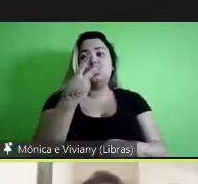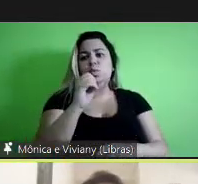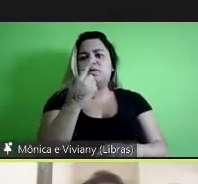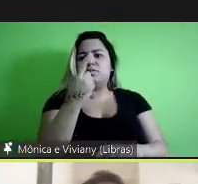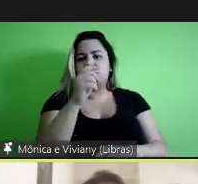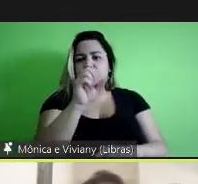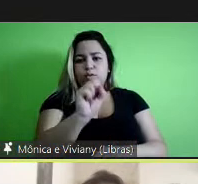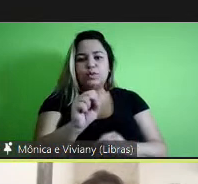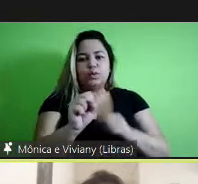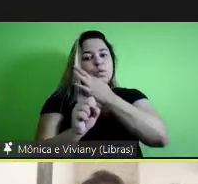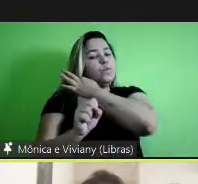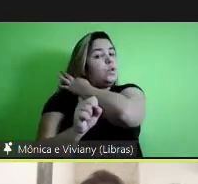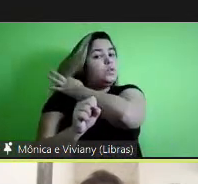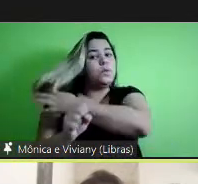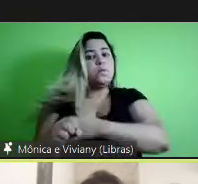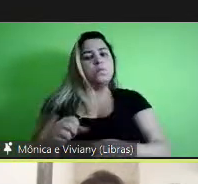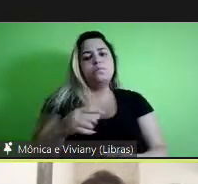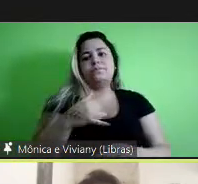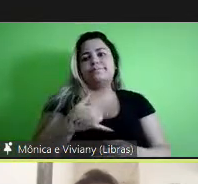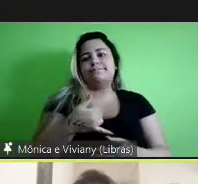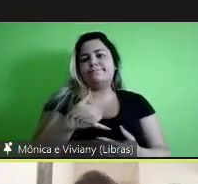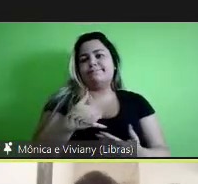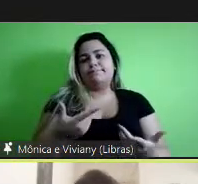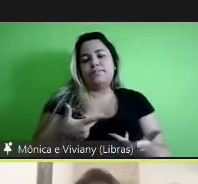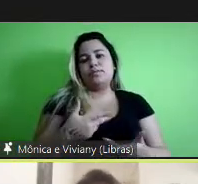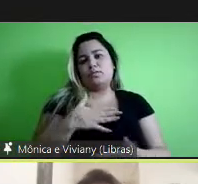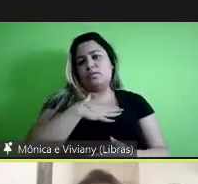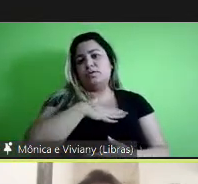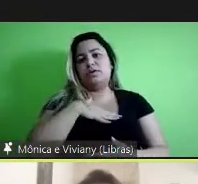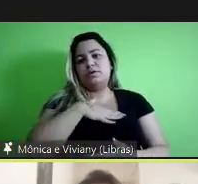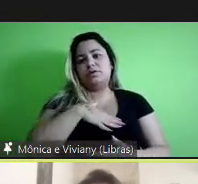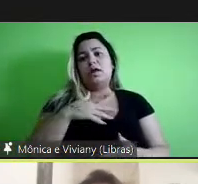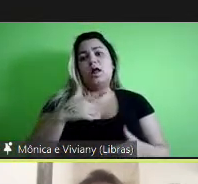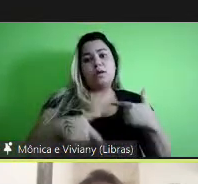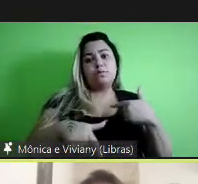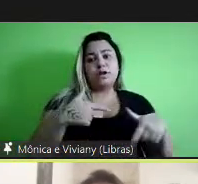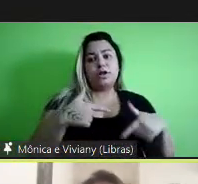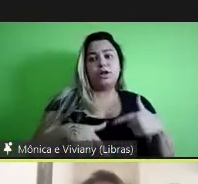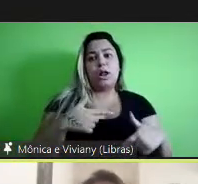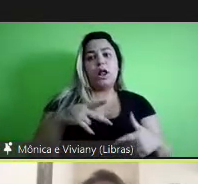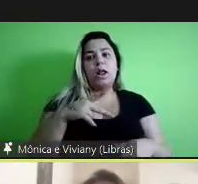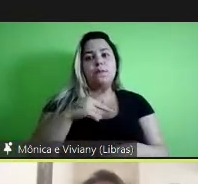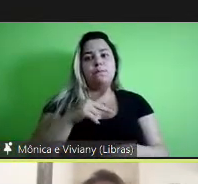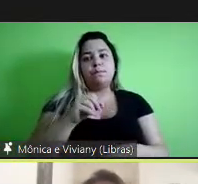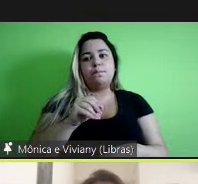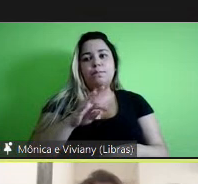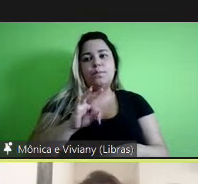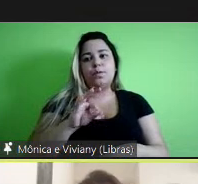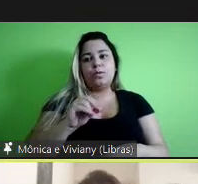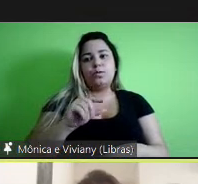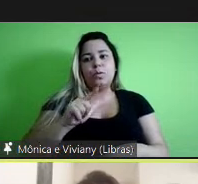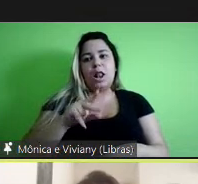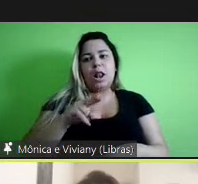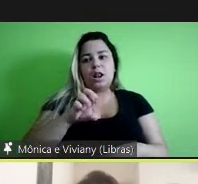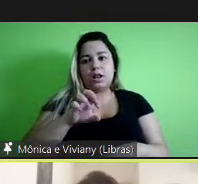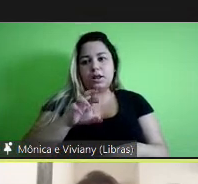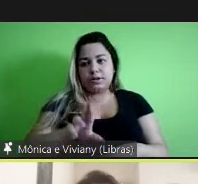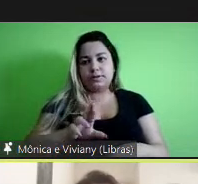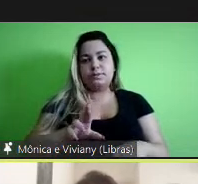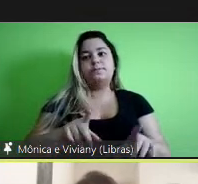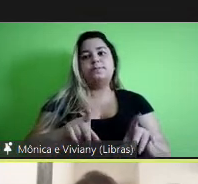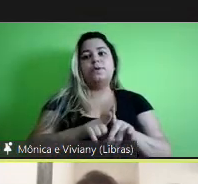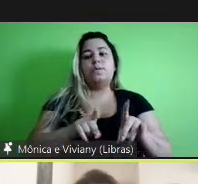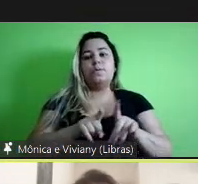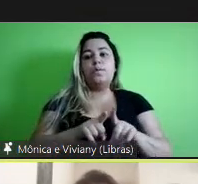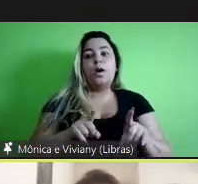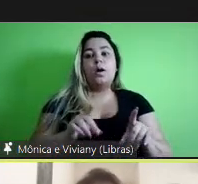2018 and mostrou when we think about it, in então eu fui para essa 2018, época em Porto when Alegre I was working in Porto Alegre, apresentar os primeiros resultados do